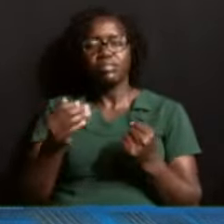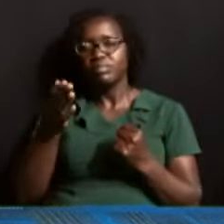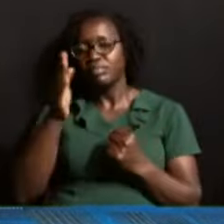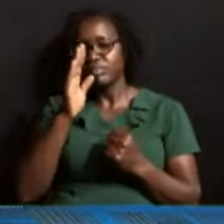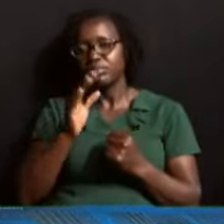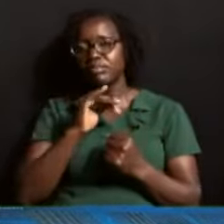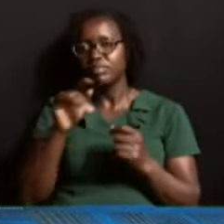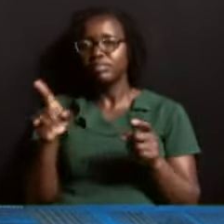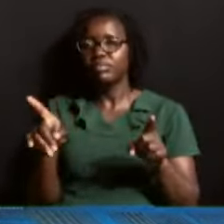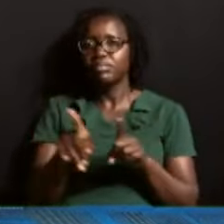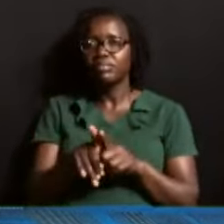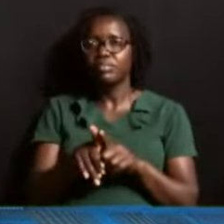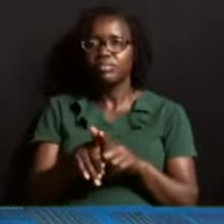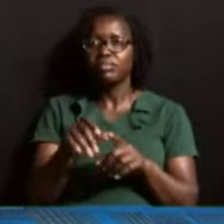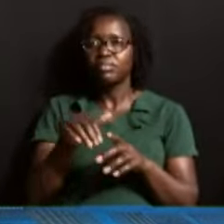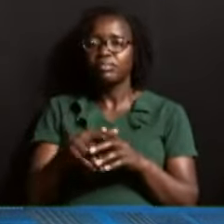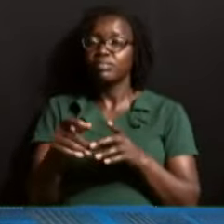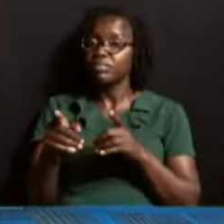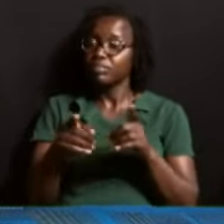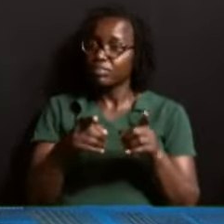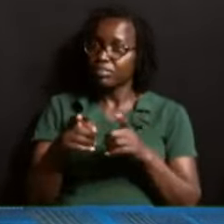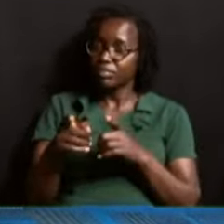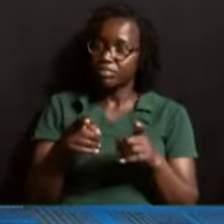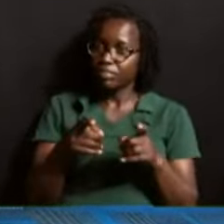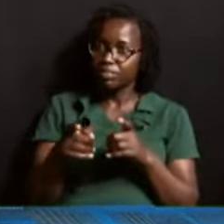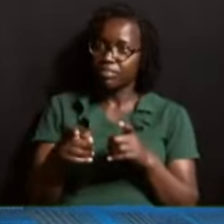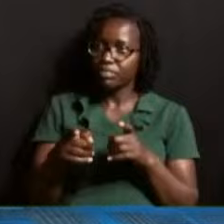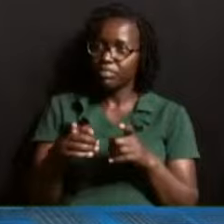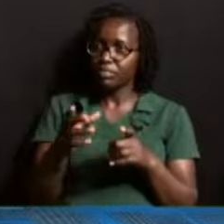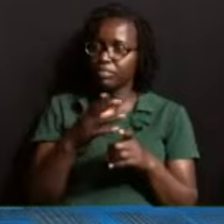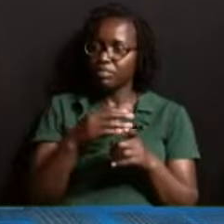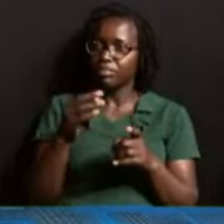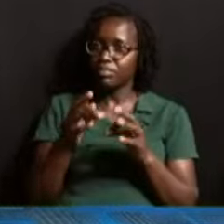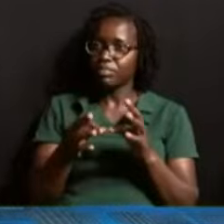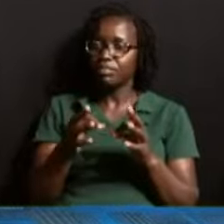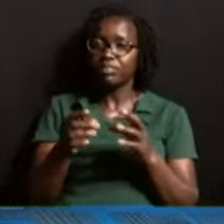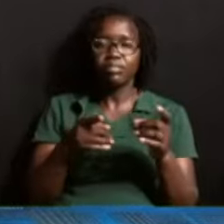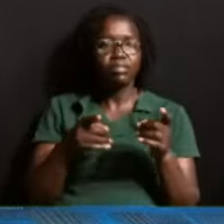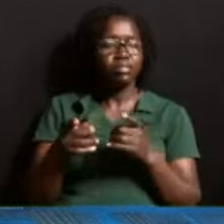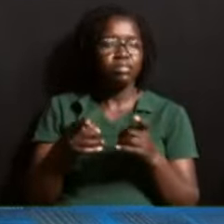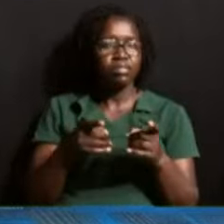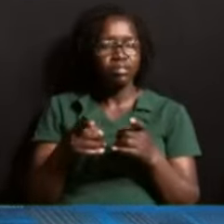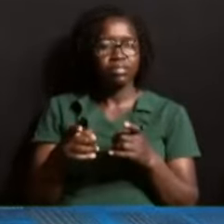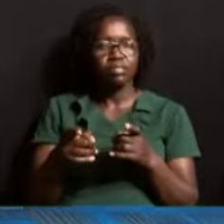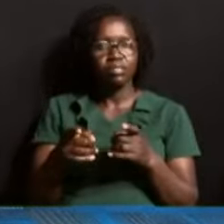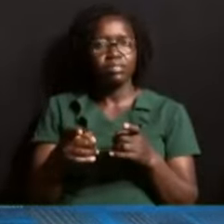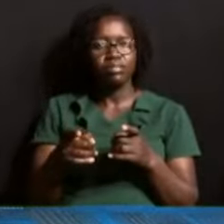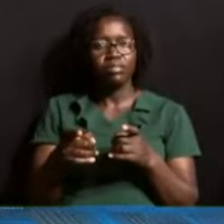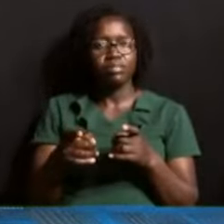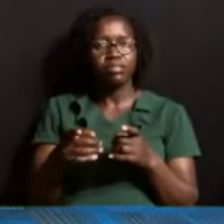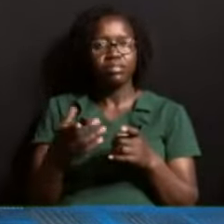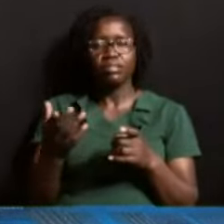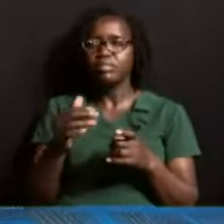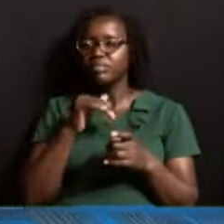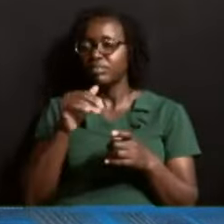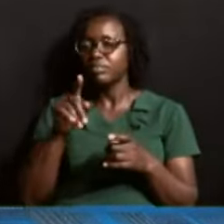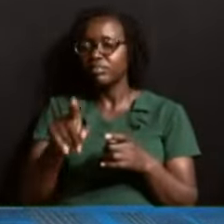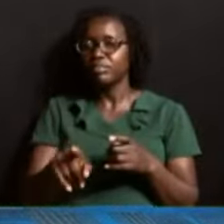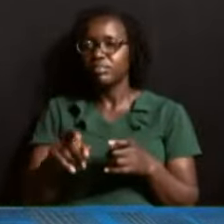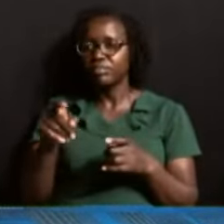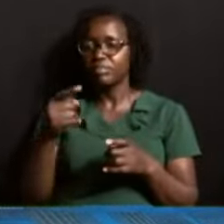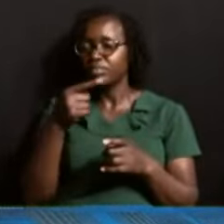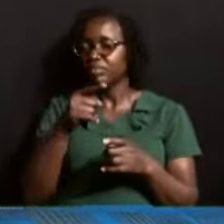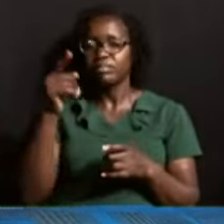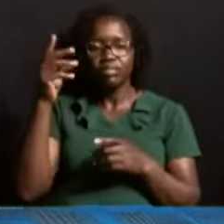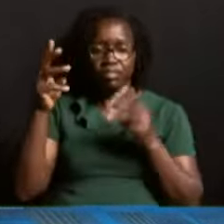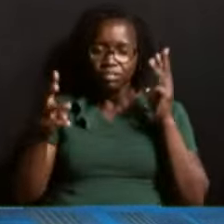is still in control. And if he is in control, there is no need for you to